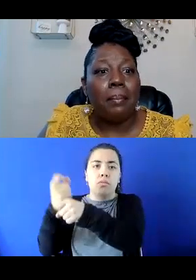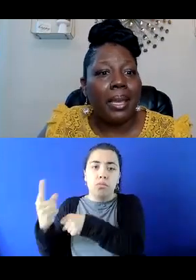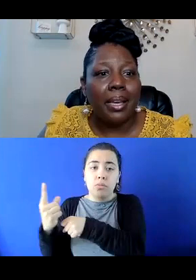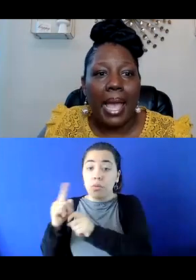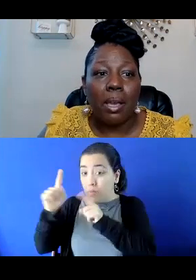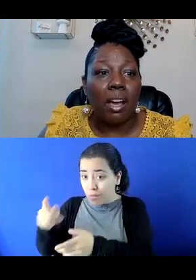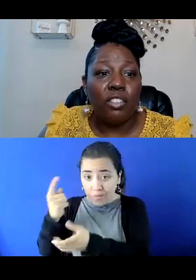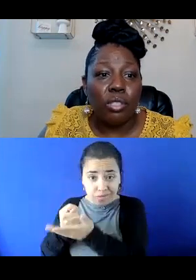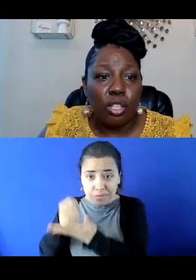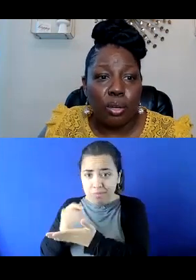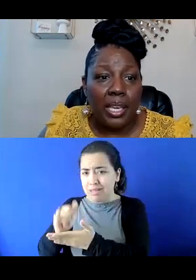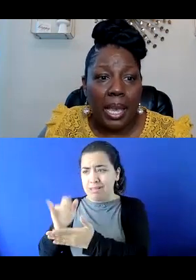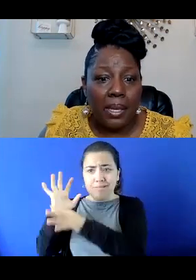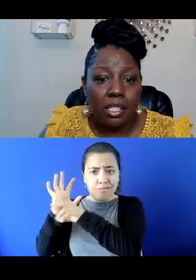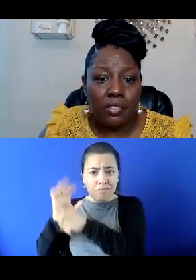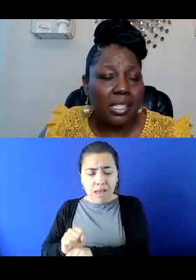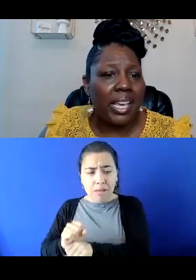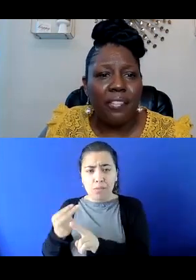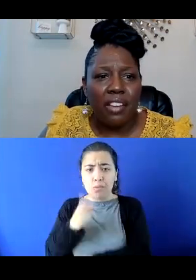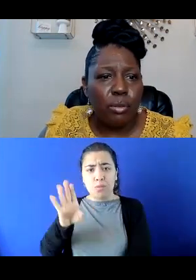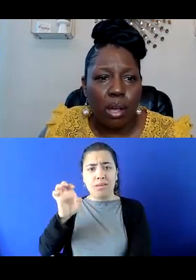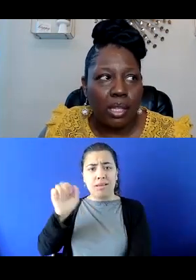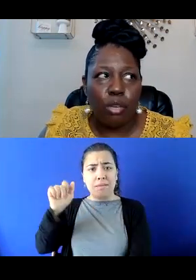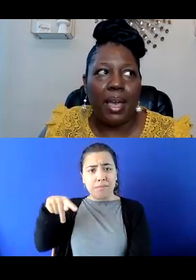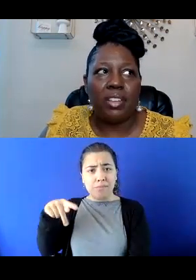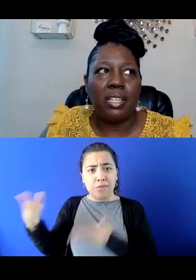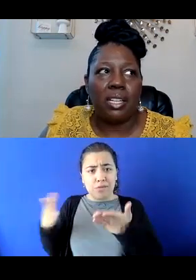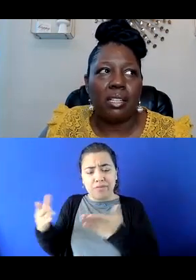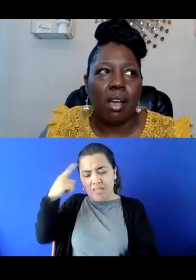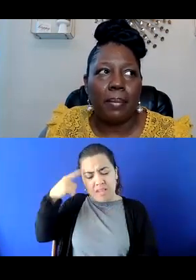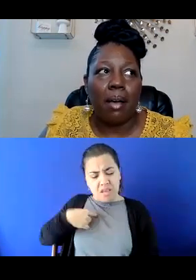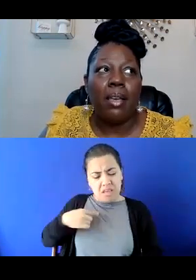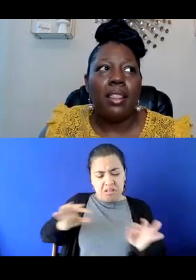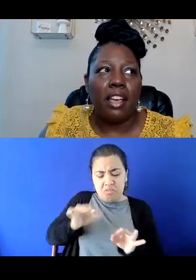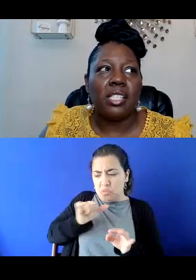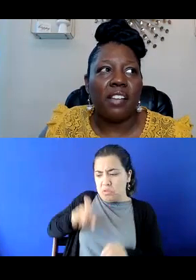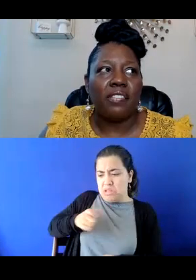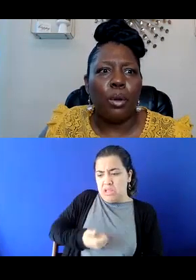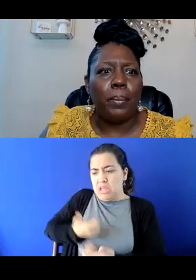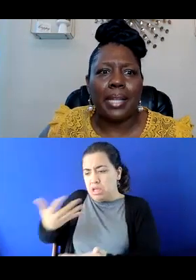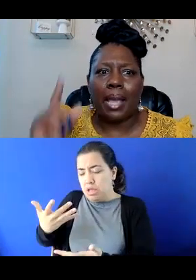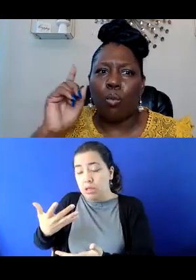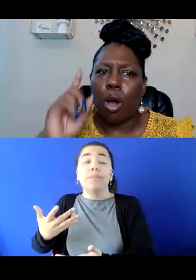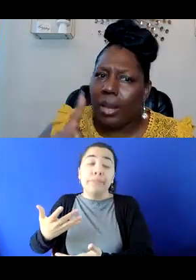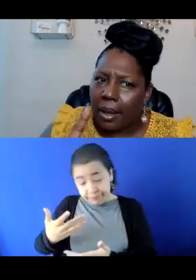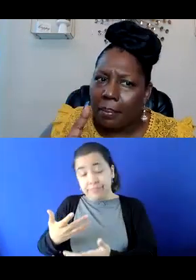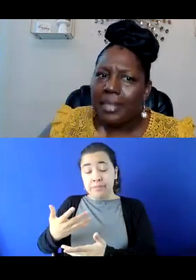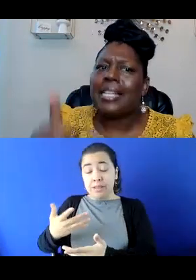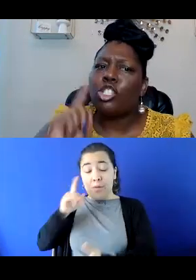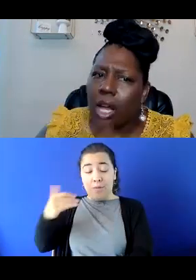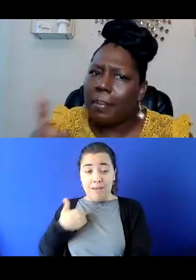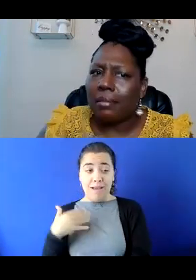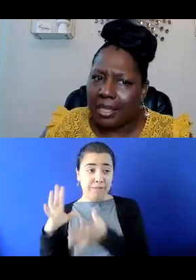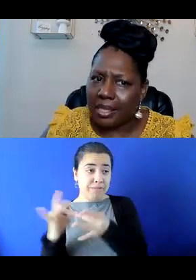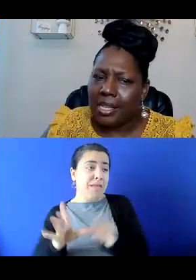therapy. Make a habit of using your EAP services. Even if you don't think you have anything to talk about, there's stuff that will be like, hold up,